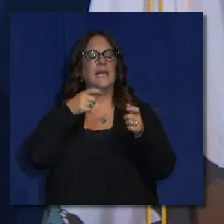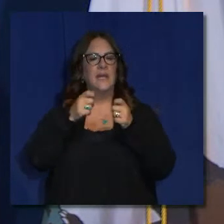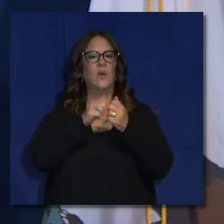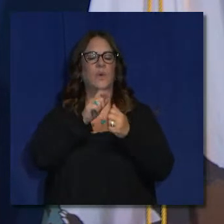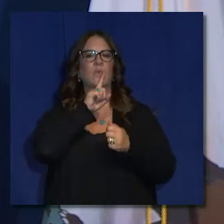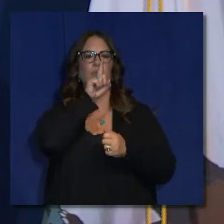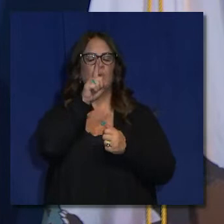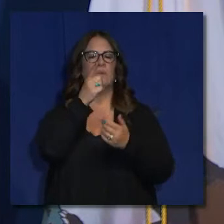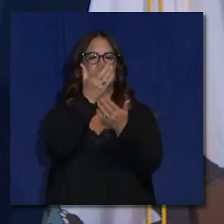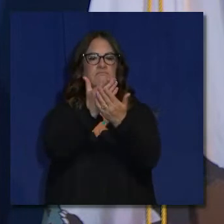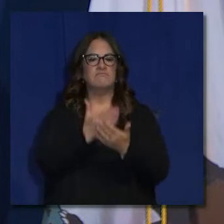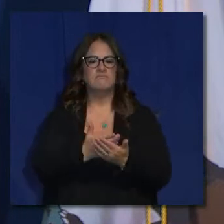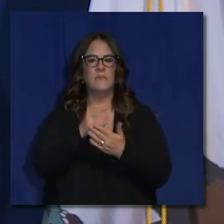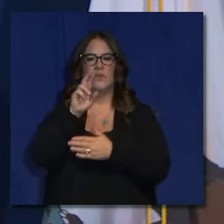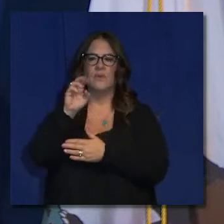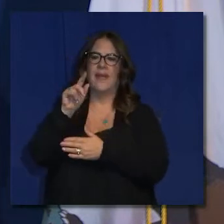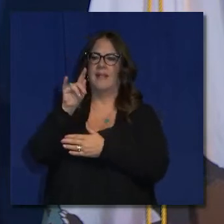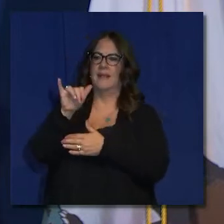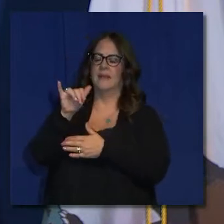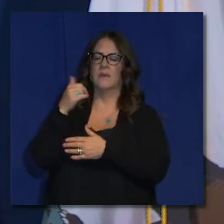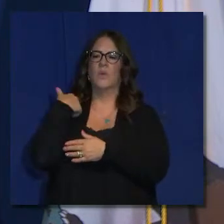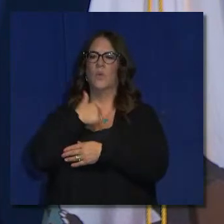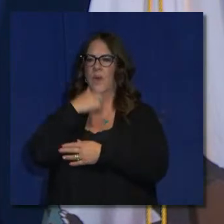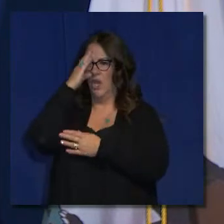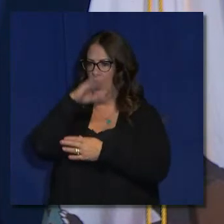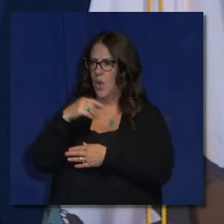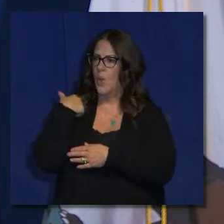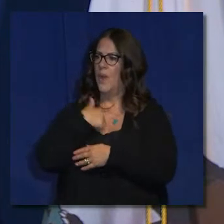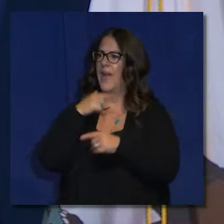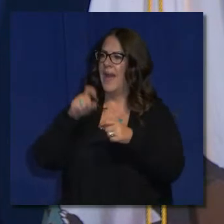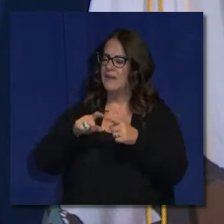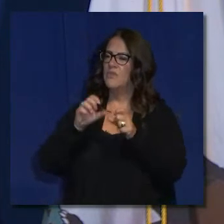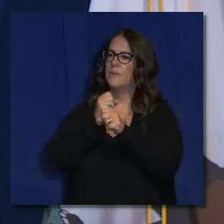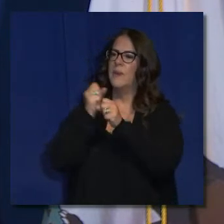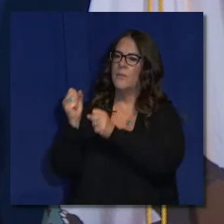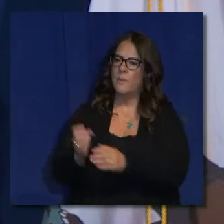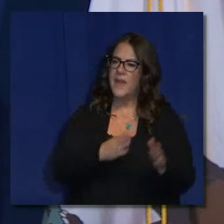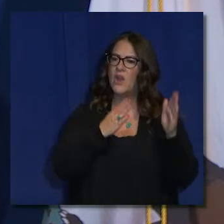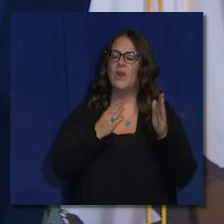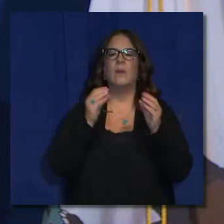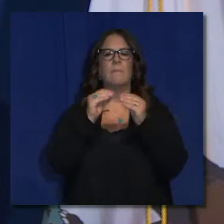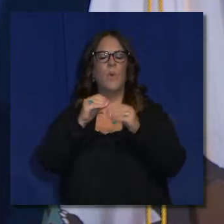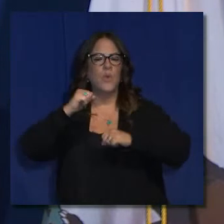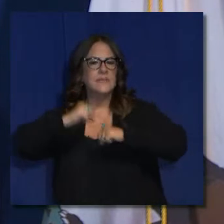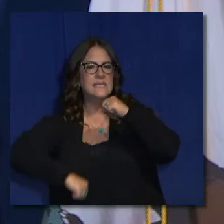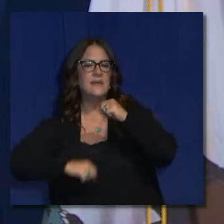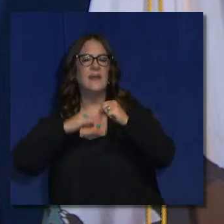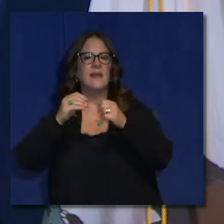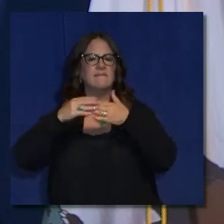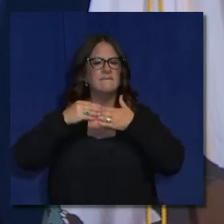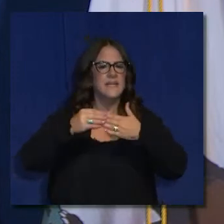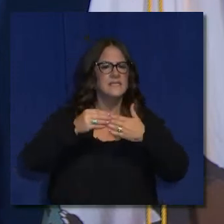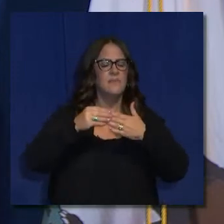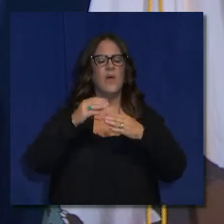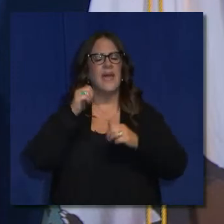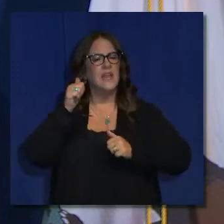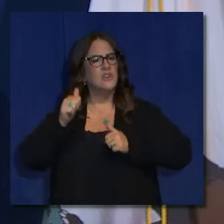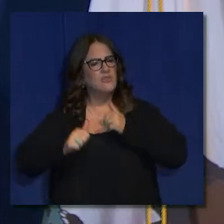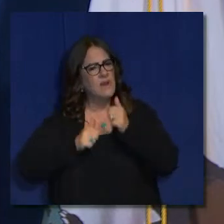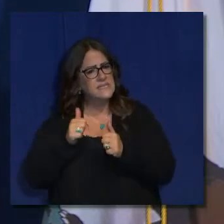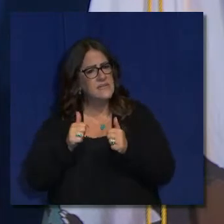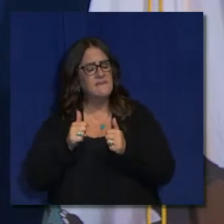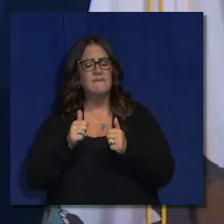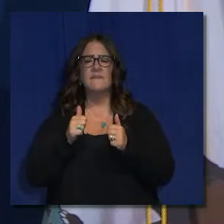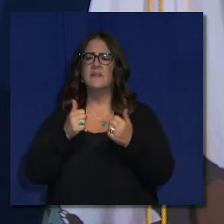is we need to be more prepared, to be more resilient and more flexible and much more aggressive